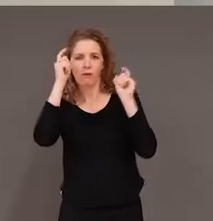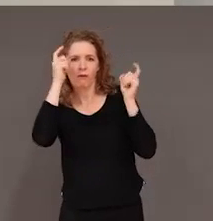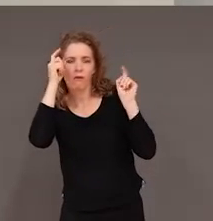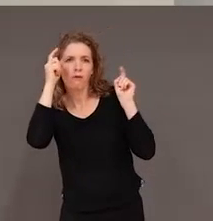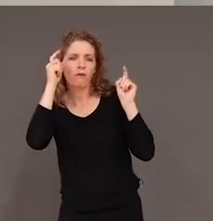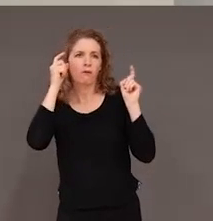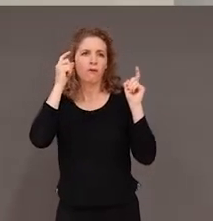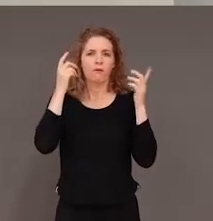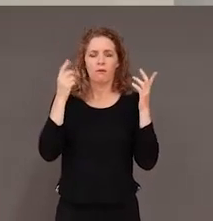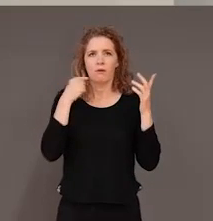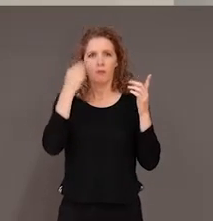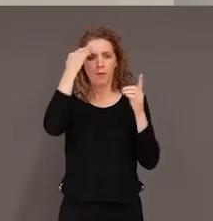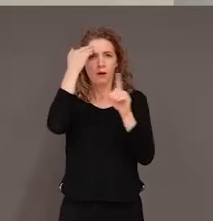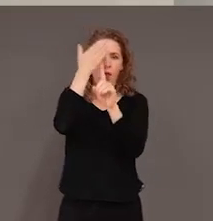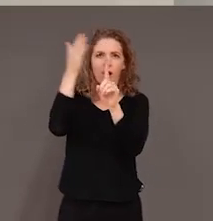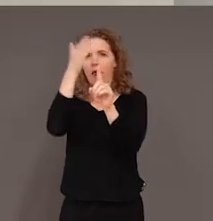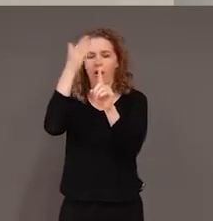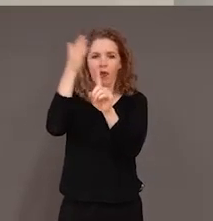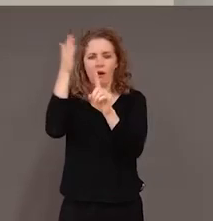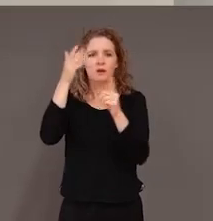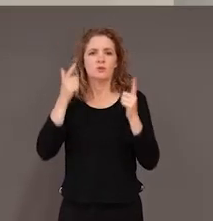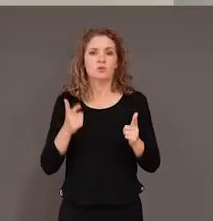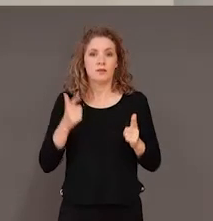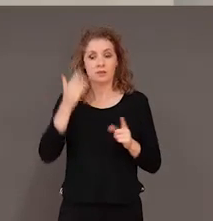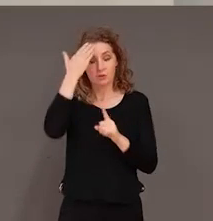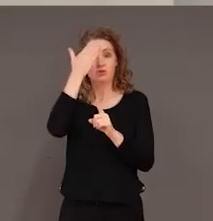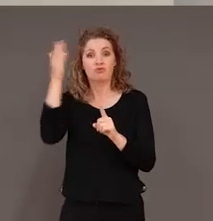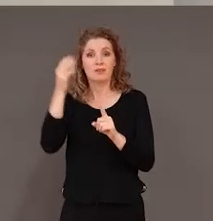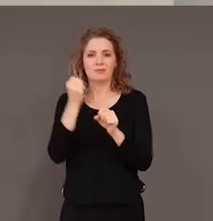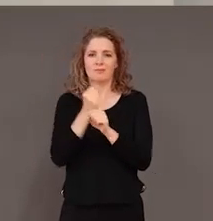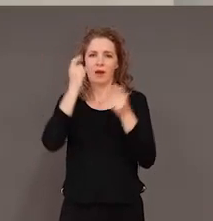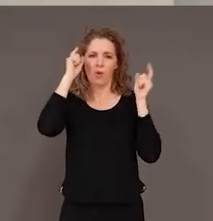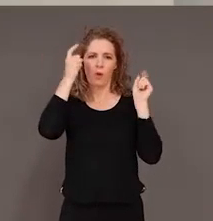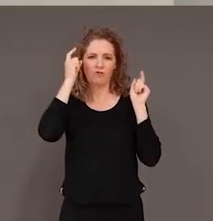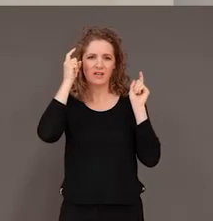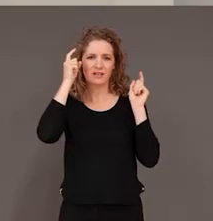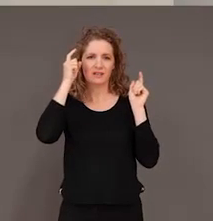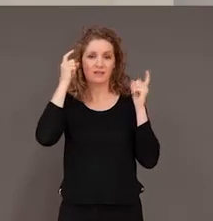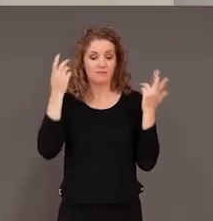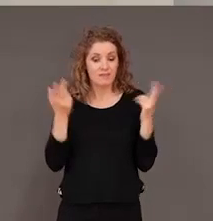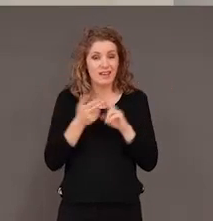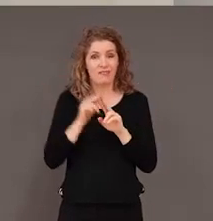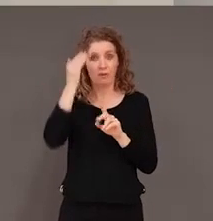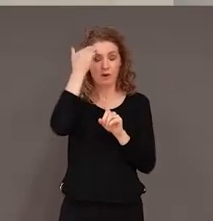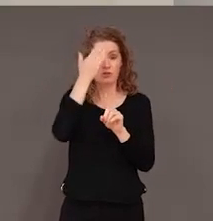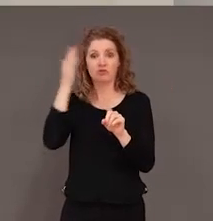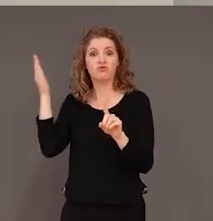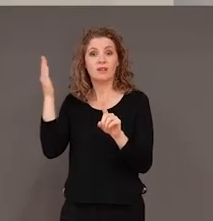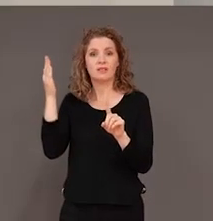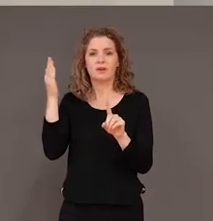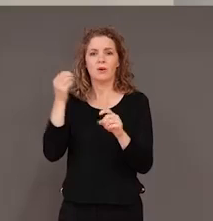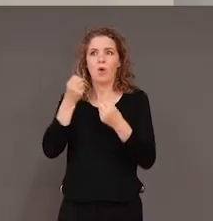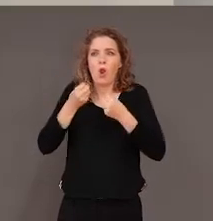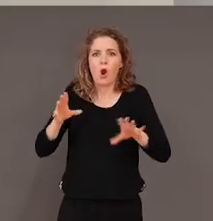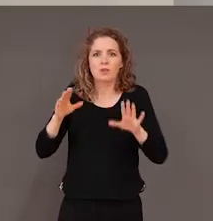cause anxiety, cause our mind to be distracted, and a distracted mind is often a worried mind, and when we're distracted,